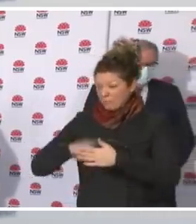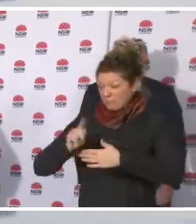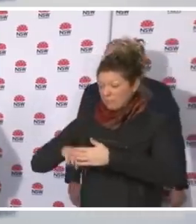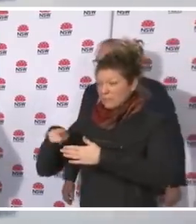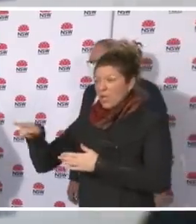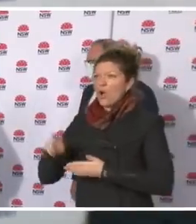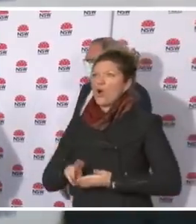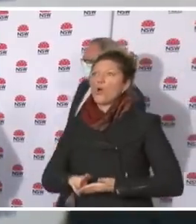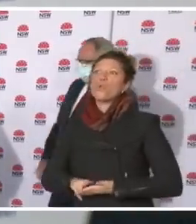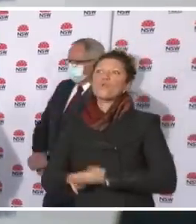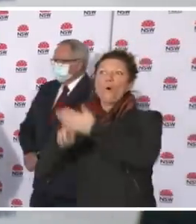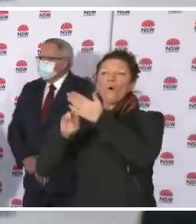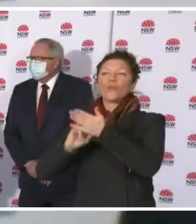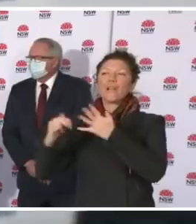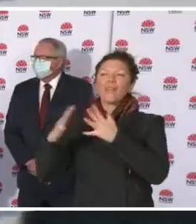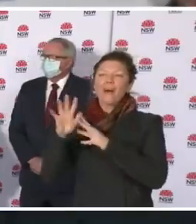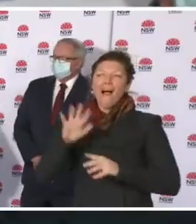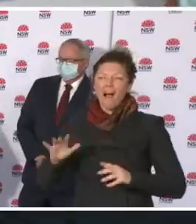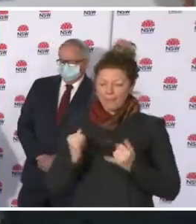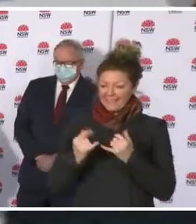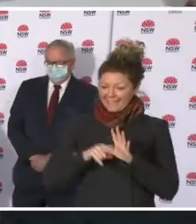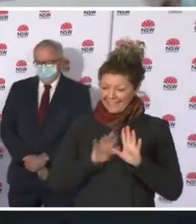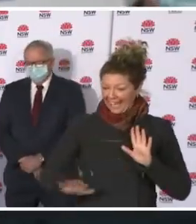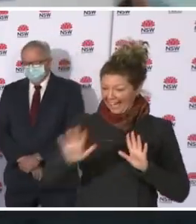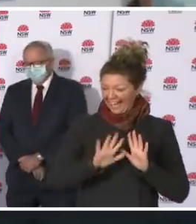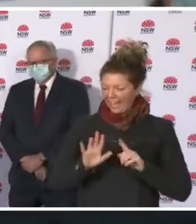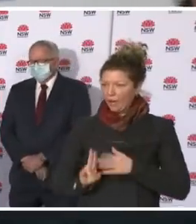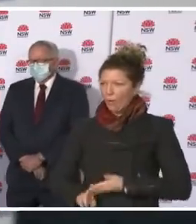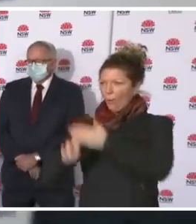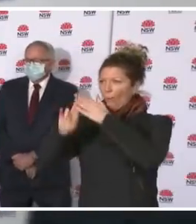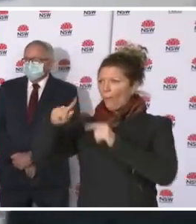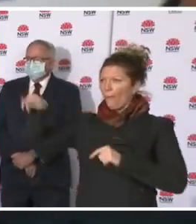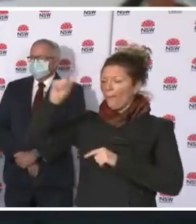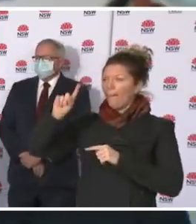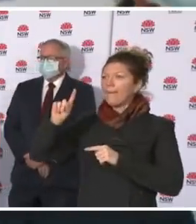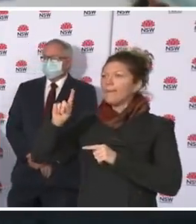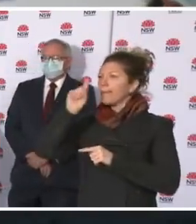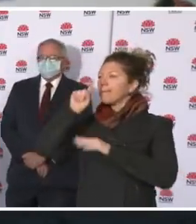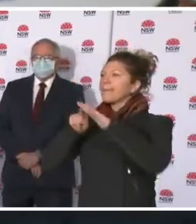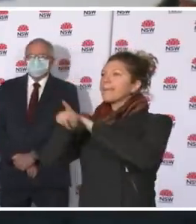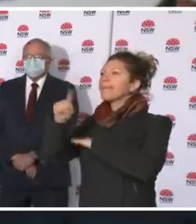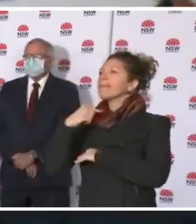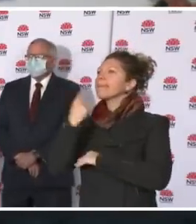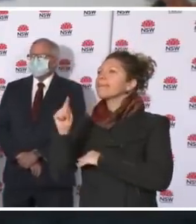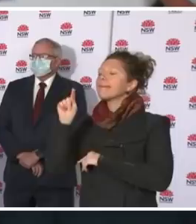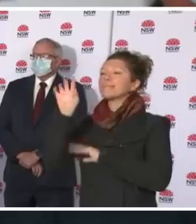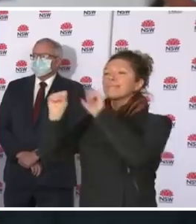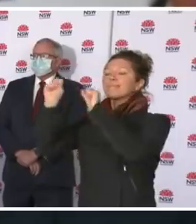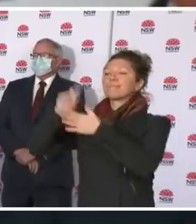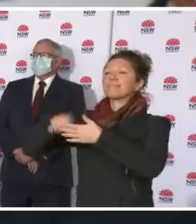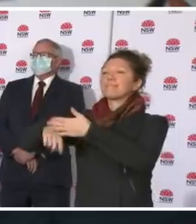area. What I want to emphasise today, that the strategy that police are working on is not a ring of